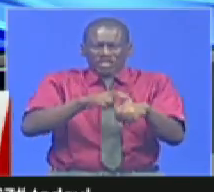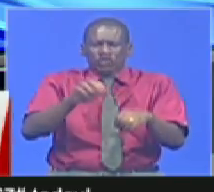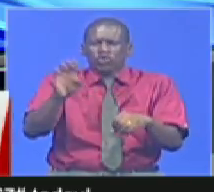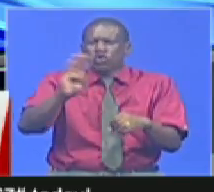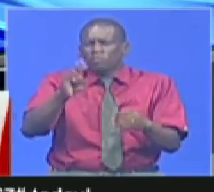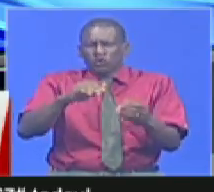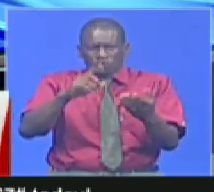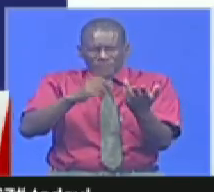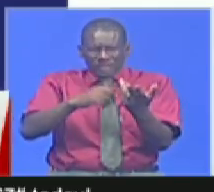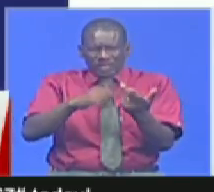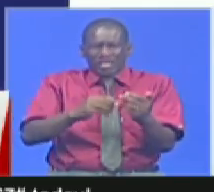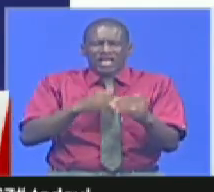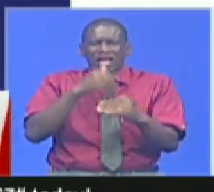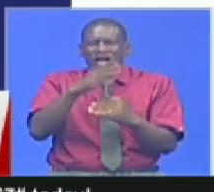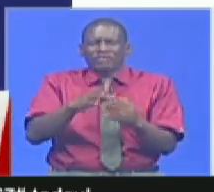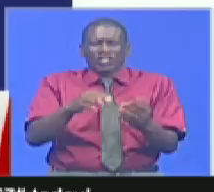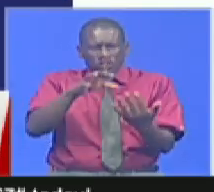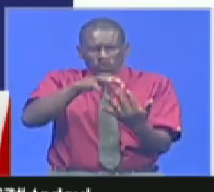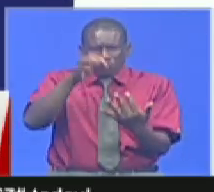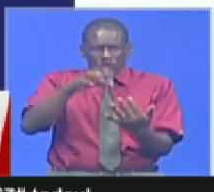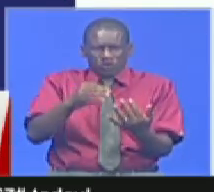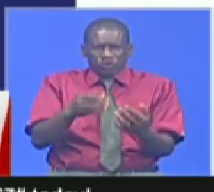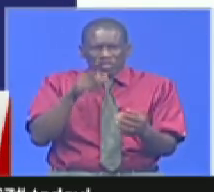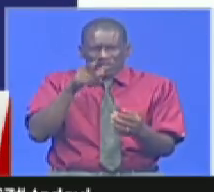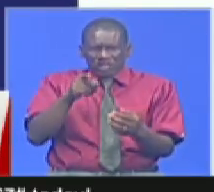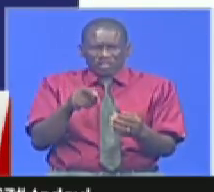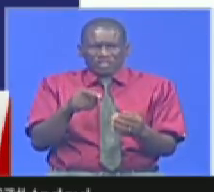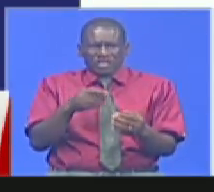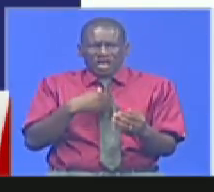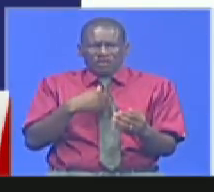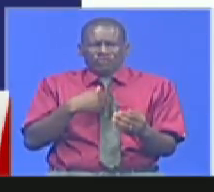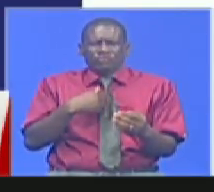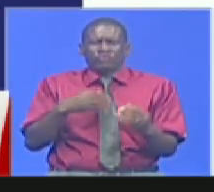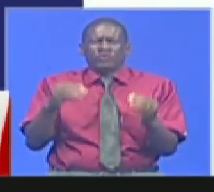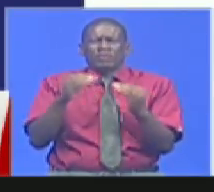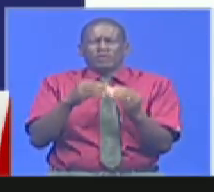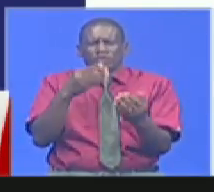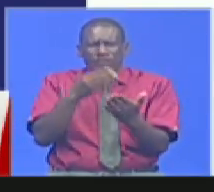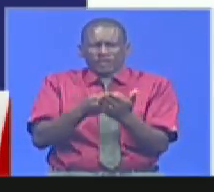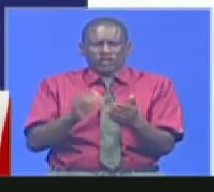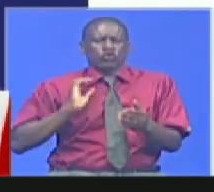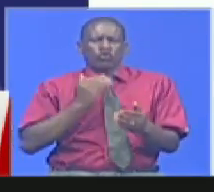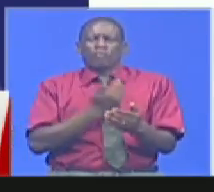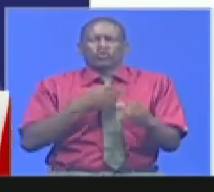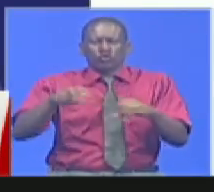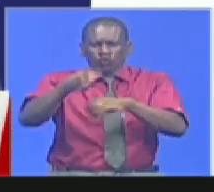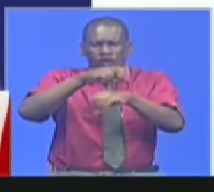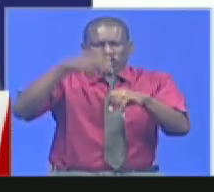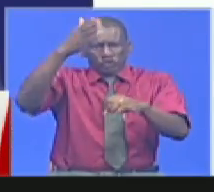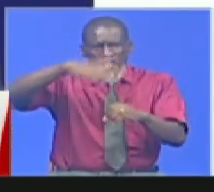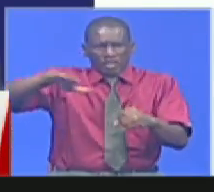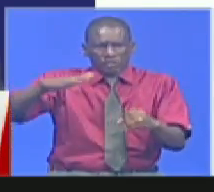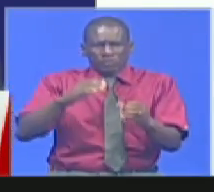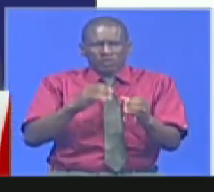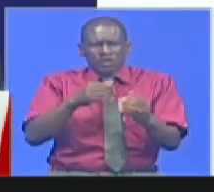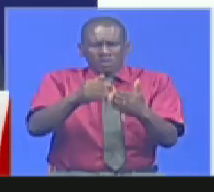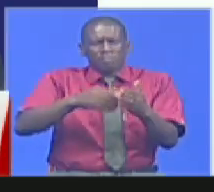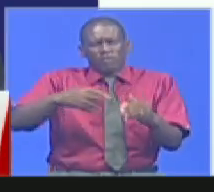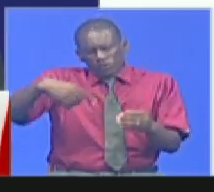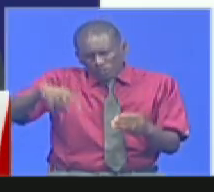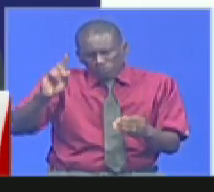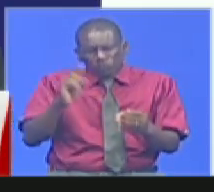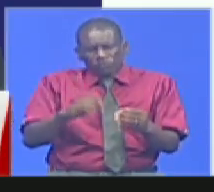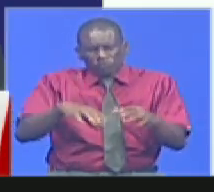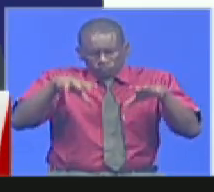and following the nomination, she'll face the Finance Committee of the National Assembly for vetting before she's either approved or not to take up the